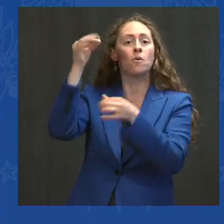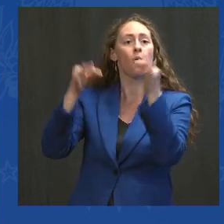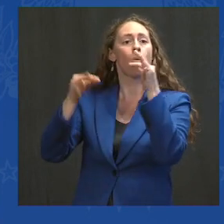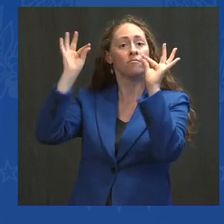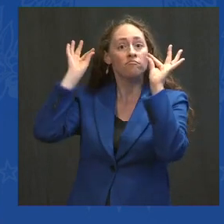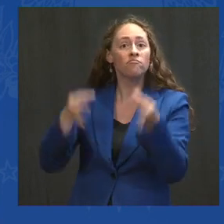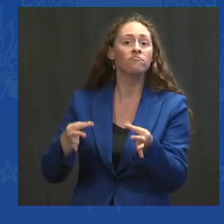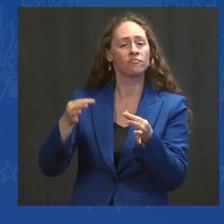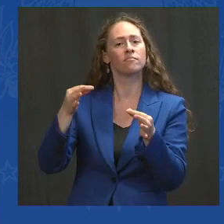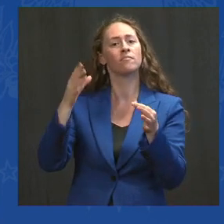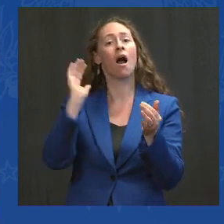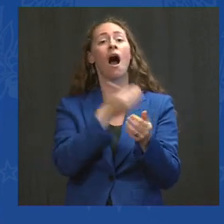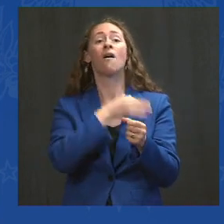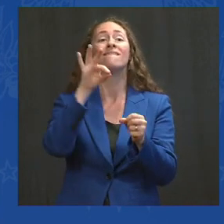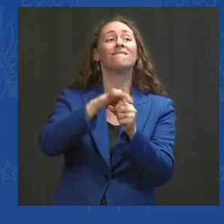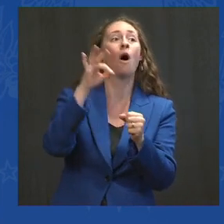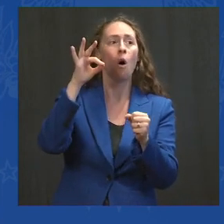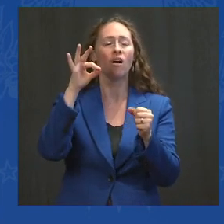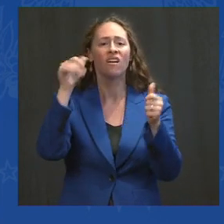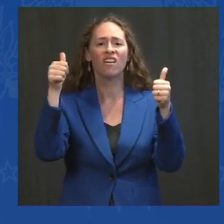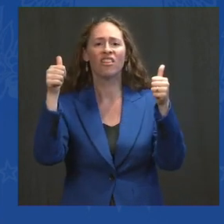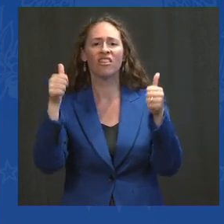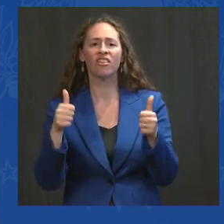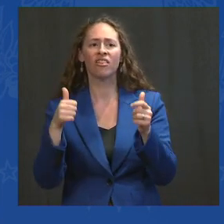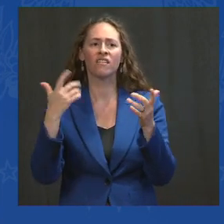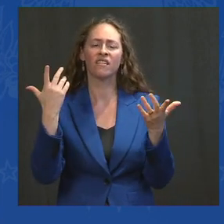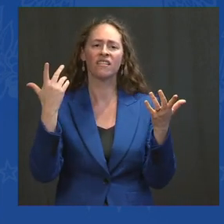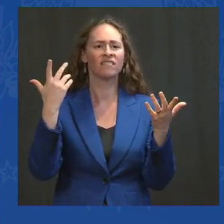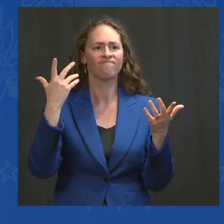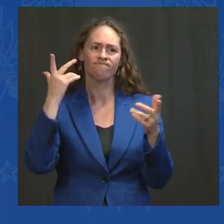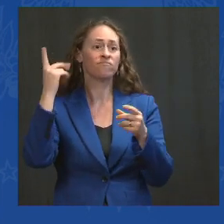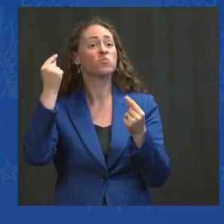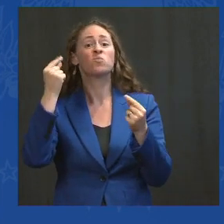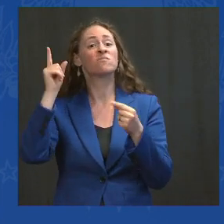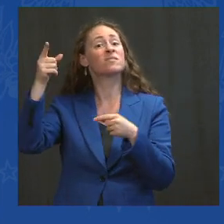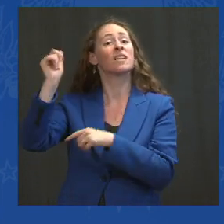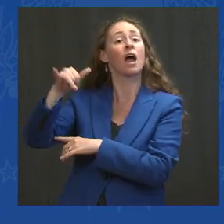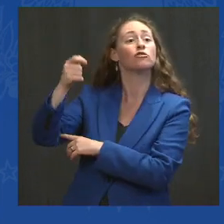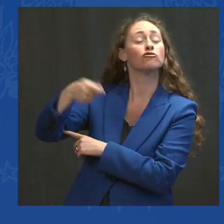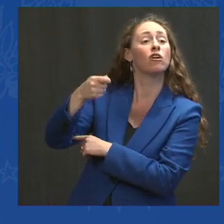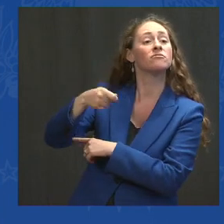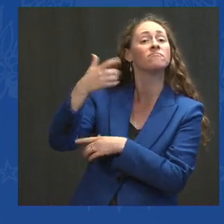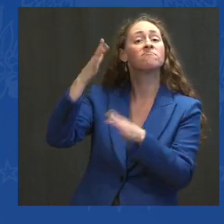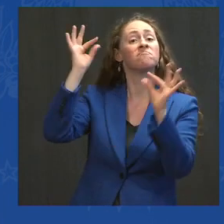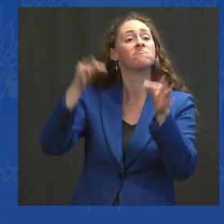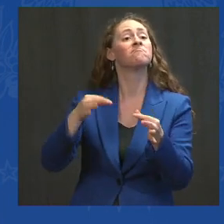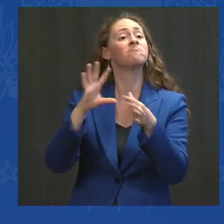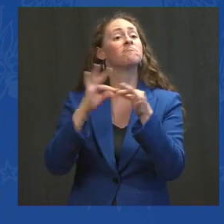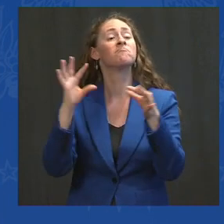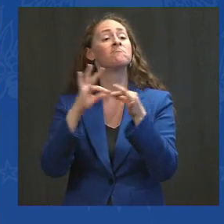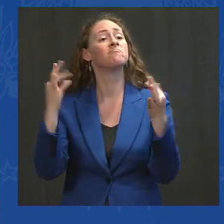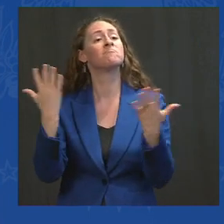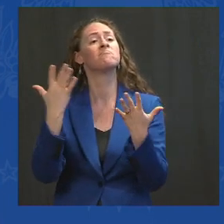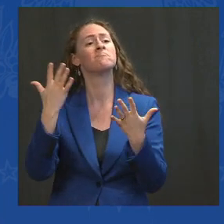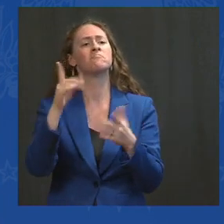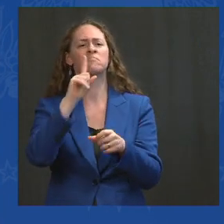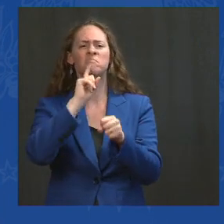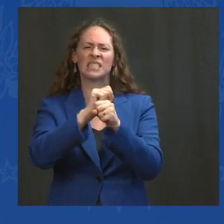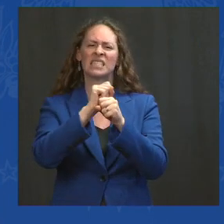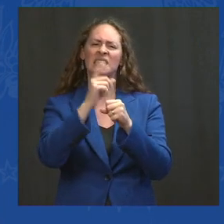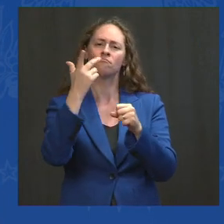and upheld what Justice Kagan called, quote, a significant race-based disparity in voting